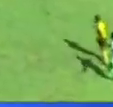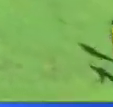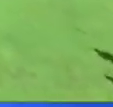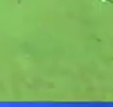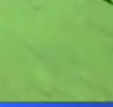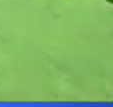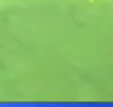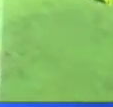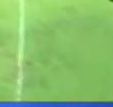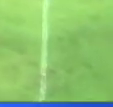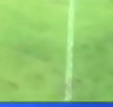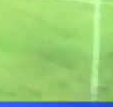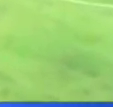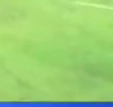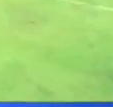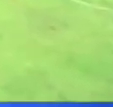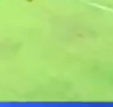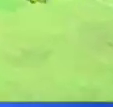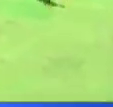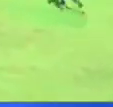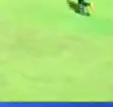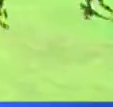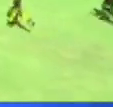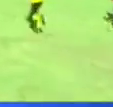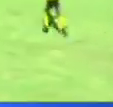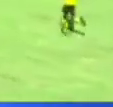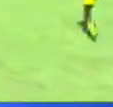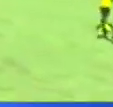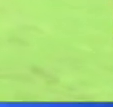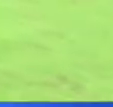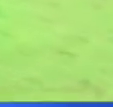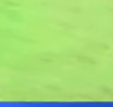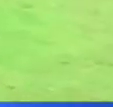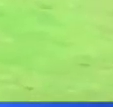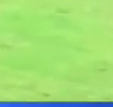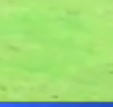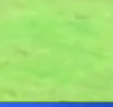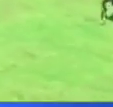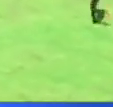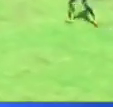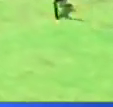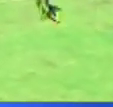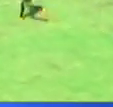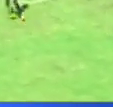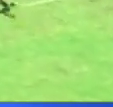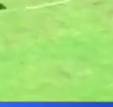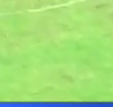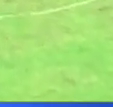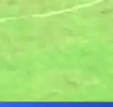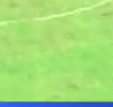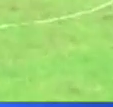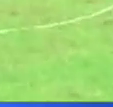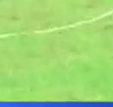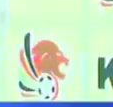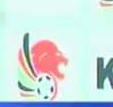Machak or Madoya will pave way for Blackberry. So yeah, they've scored a